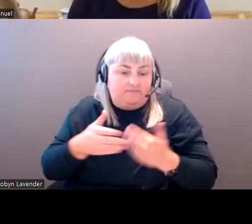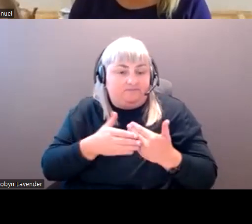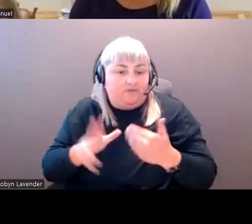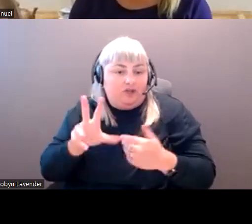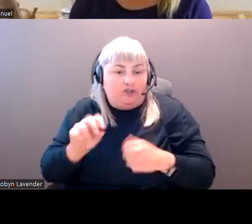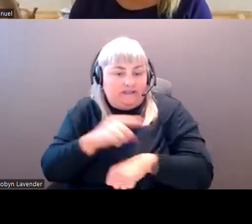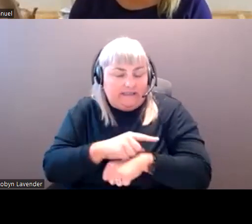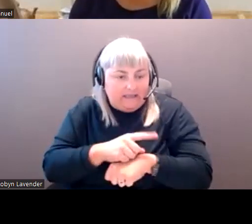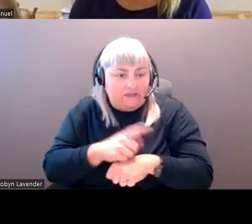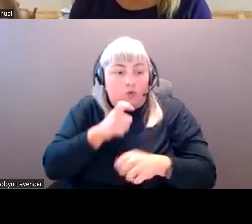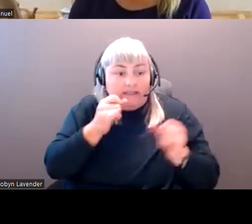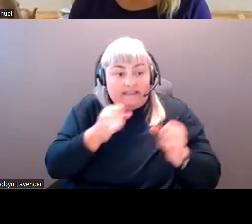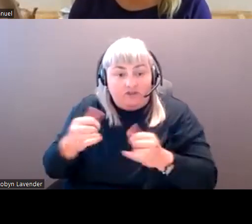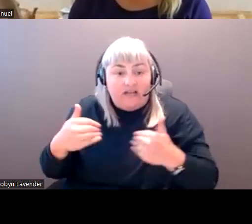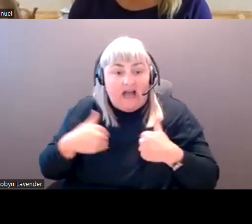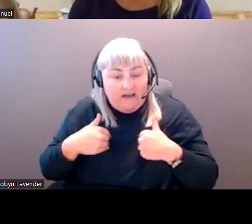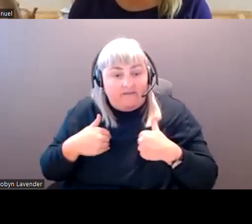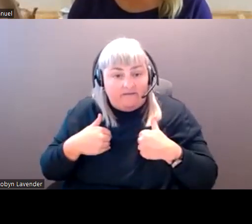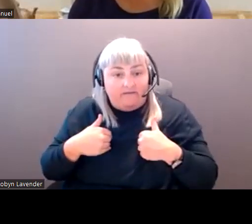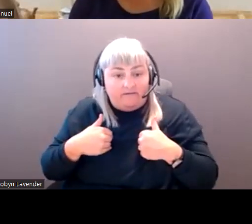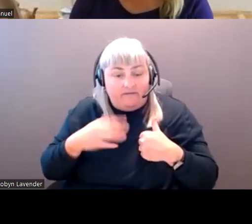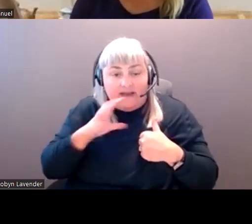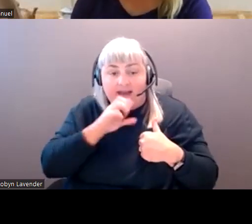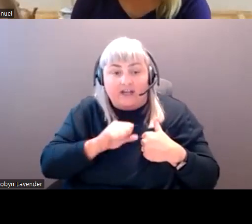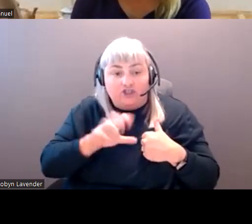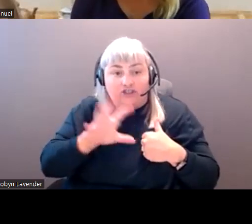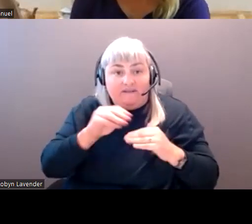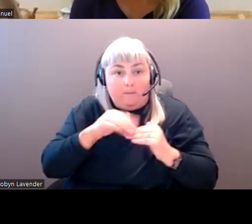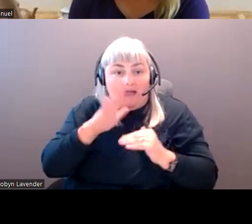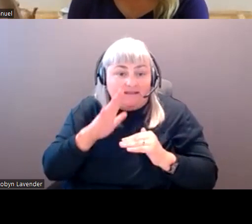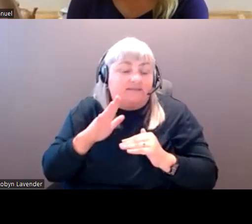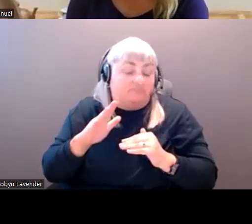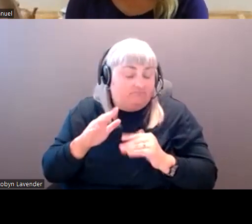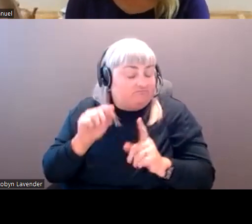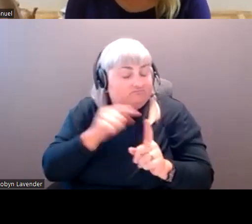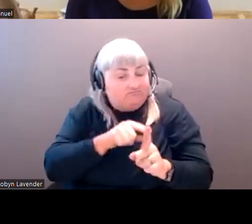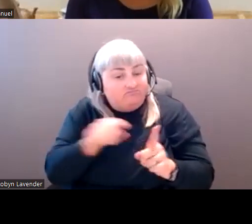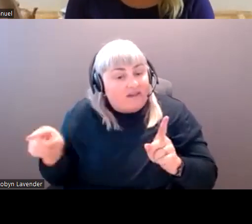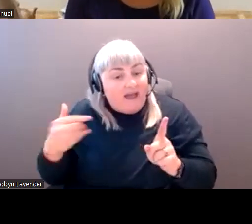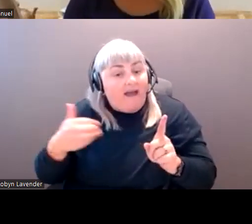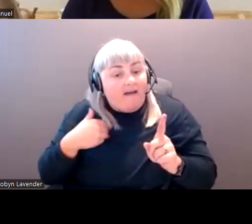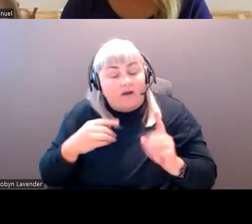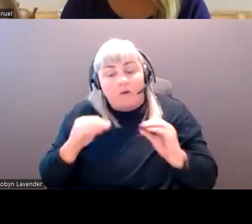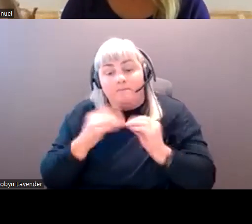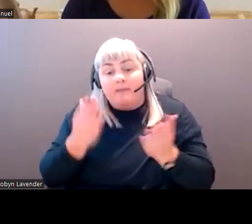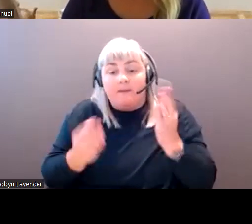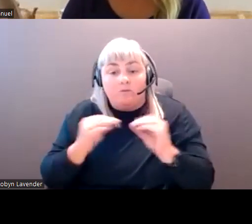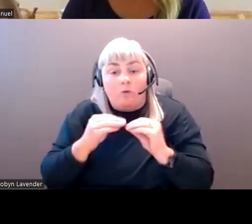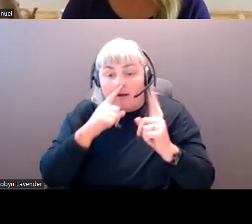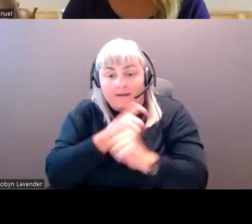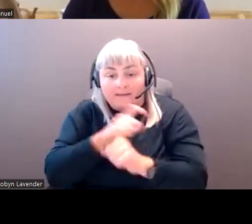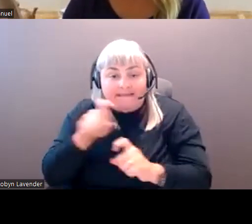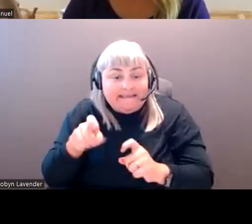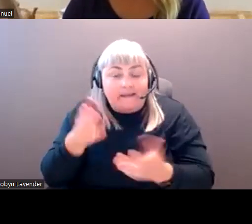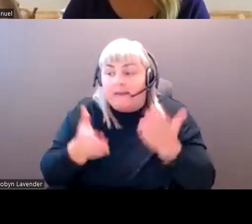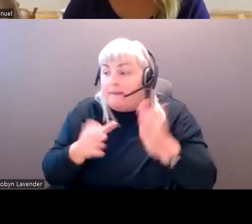plus may have more complex needs that we have to address and provide more time. It might be harder to get back into the workforce. There